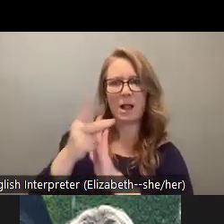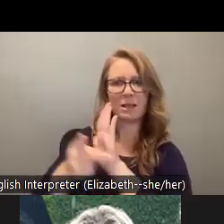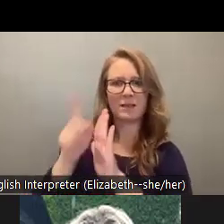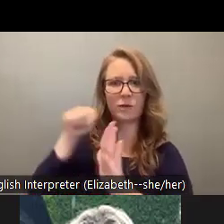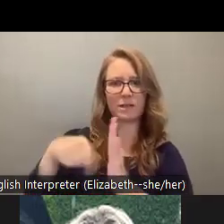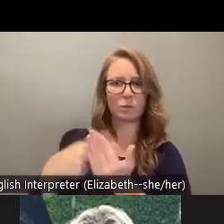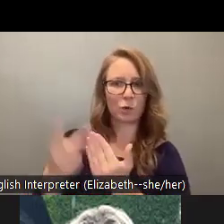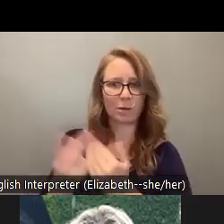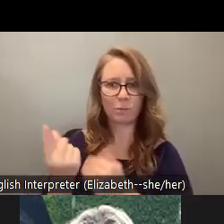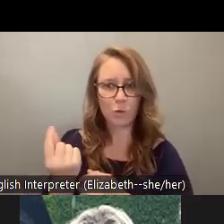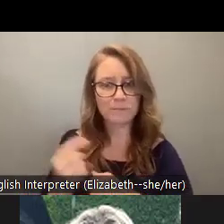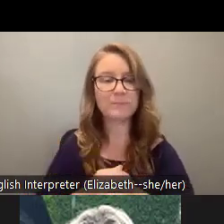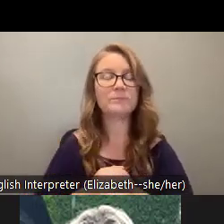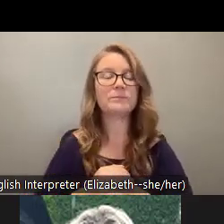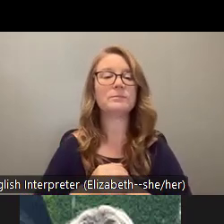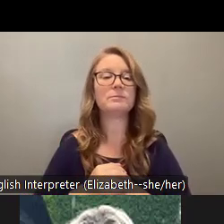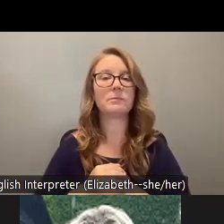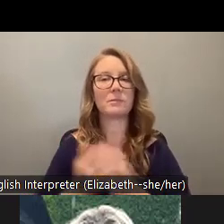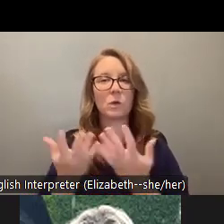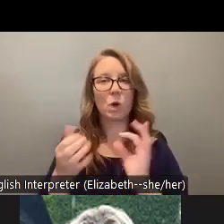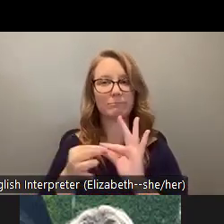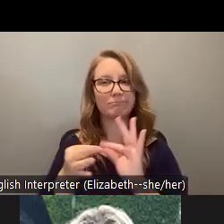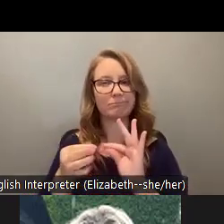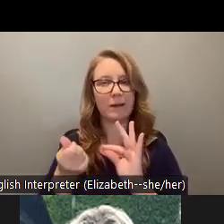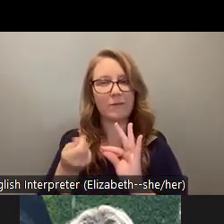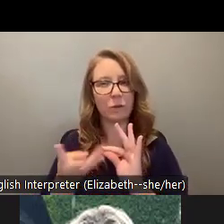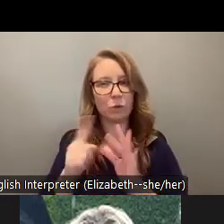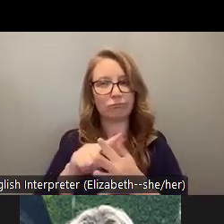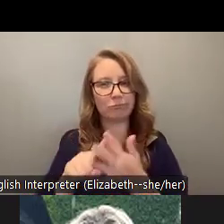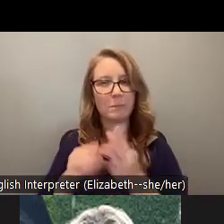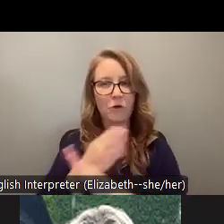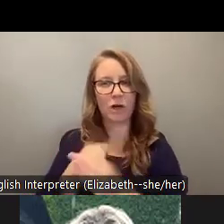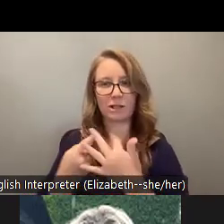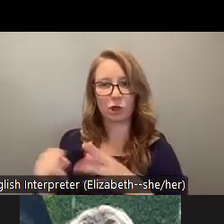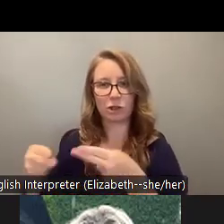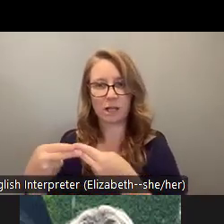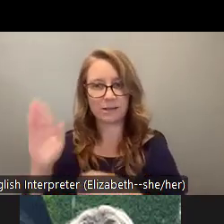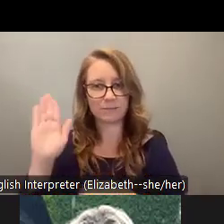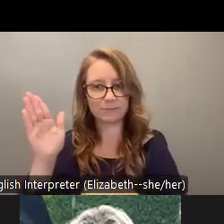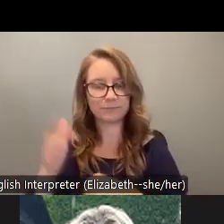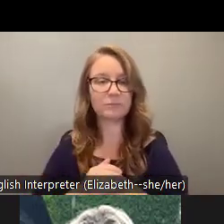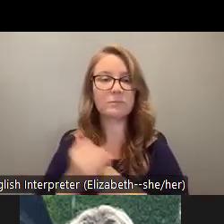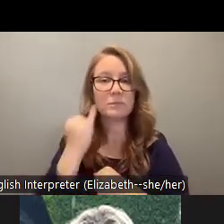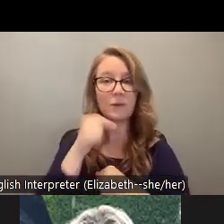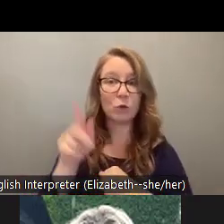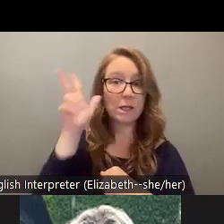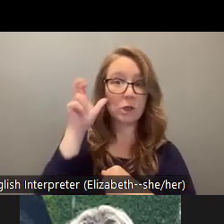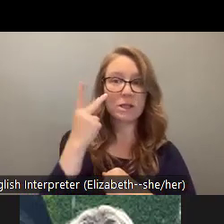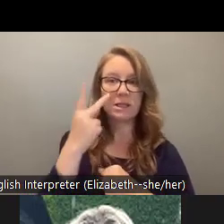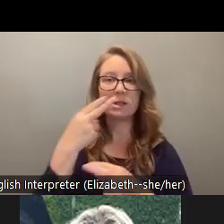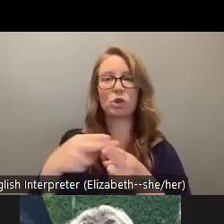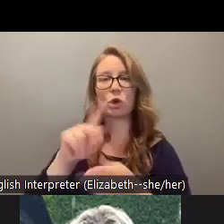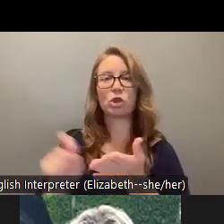program. And then just a couple of notes before I get into the slides. So if you guys hear or see short-term